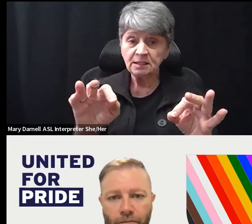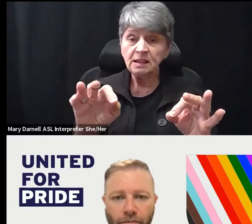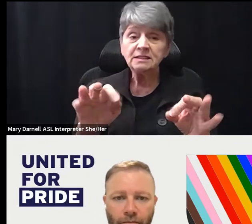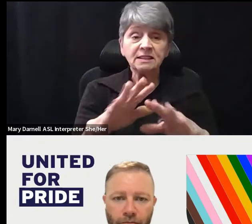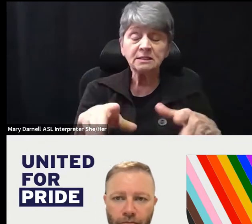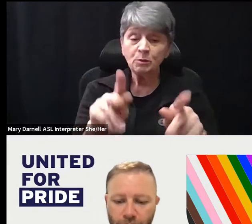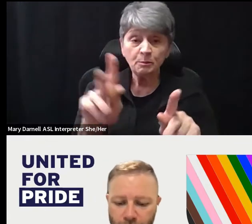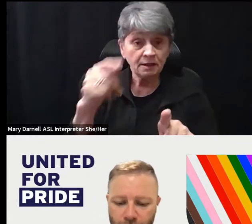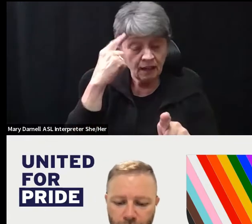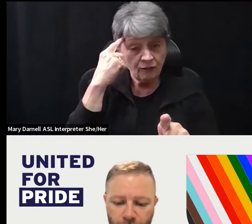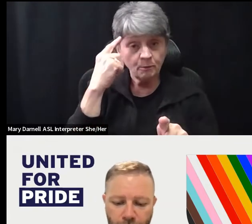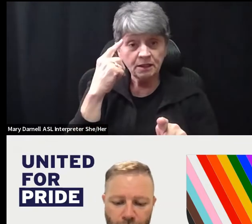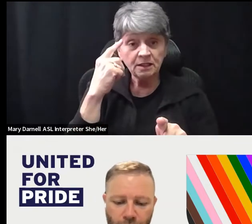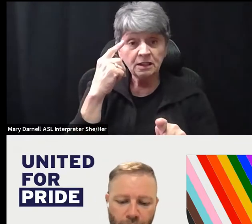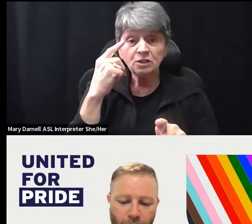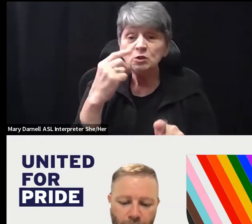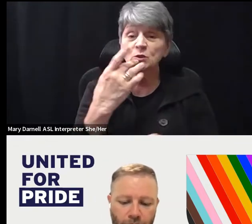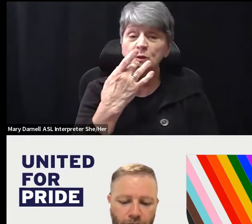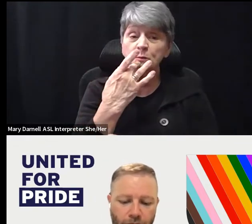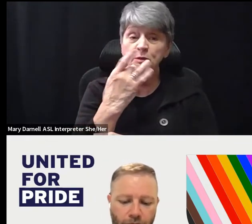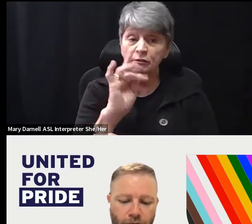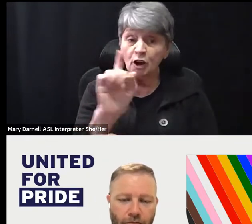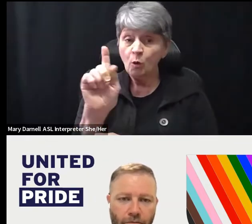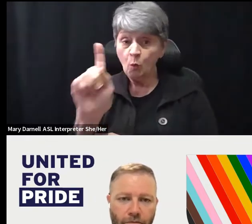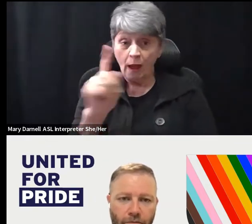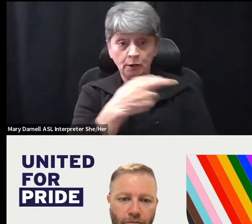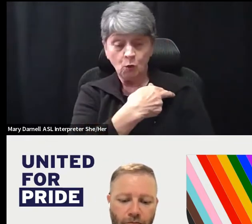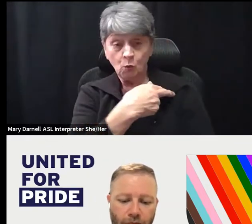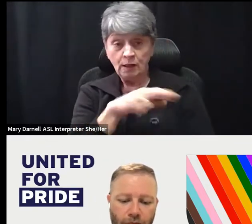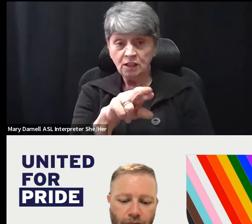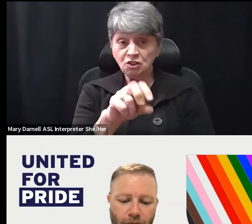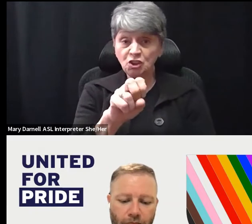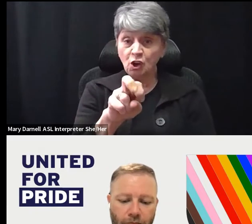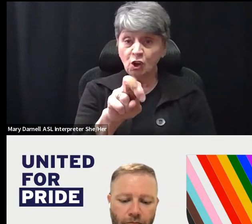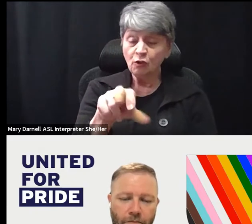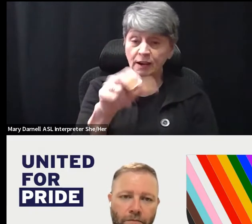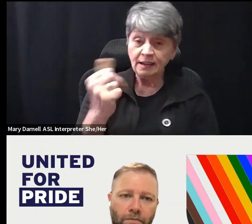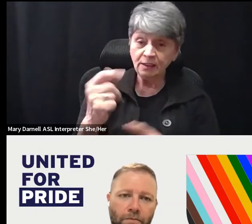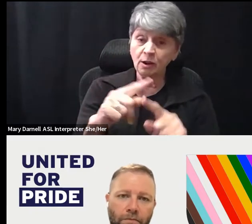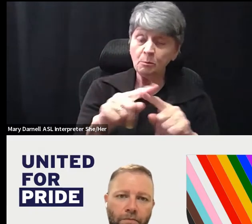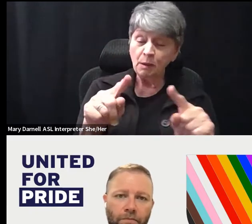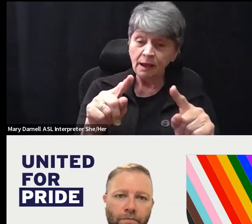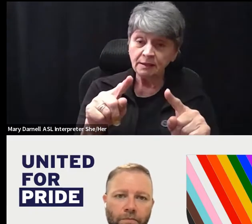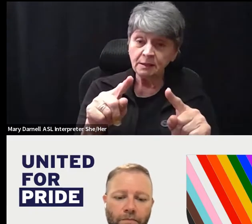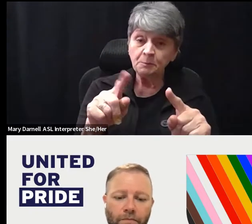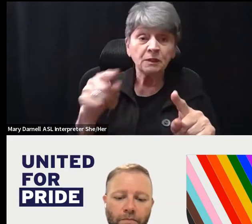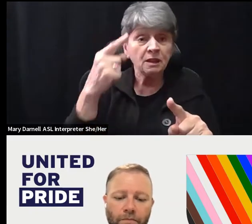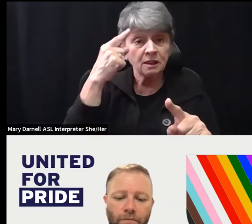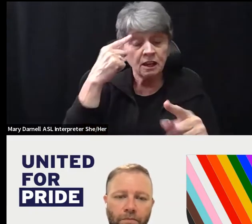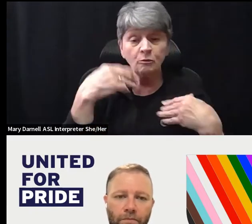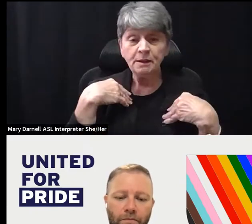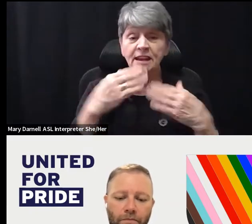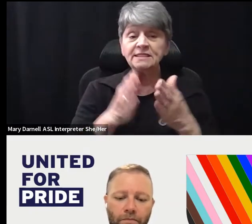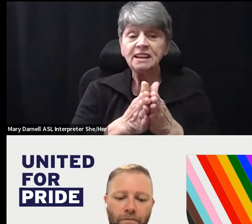preferring religion over non-religion. But cases arise where the government has a general funding program. So,